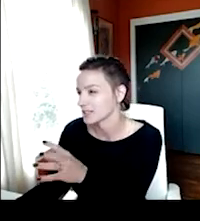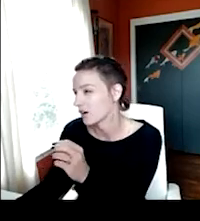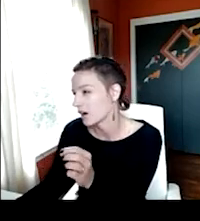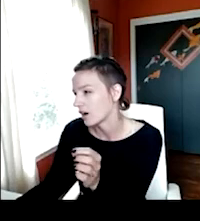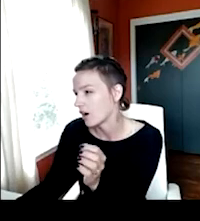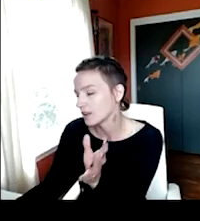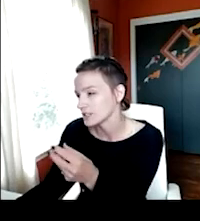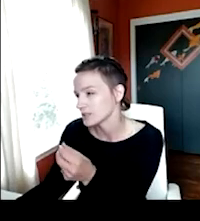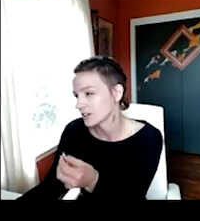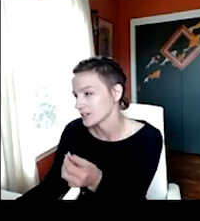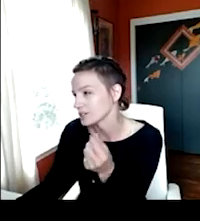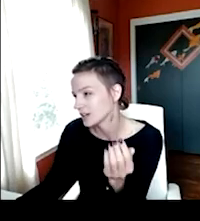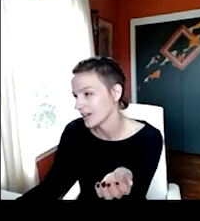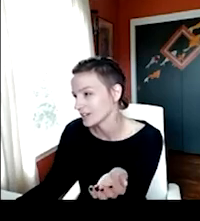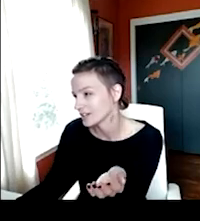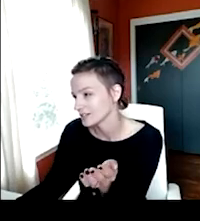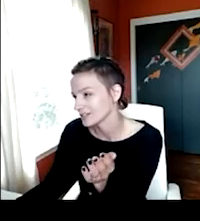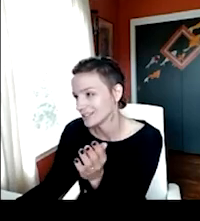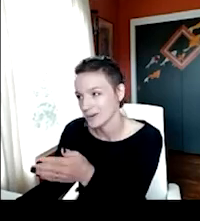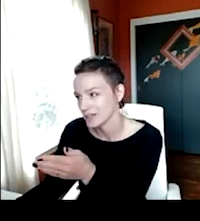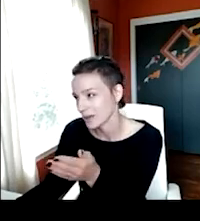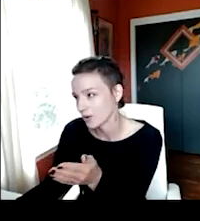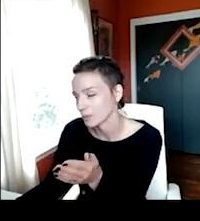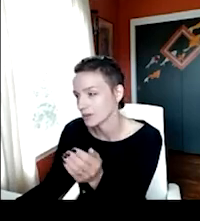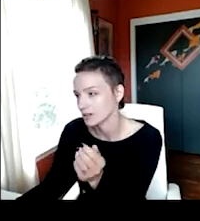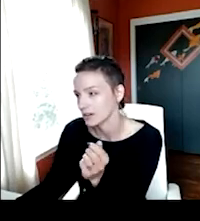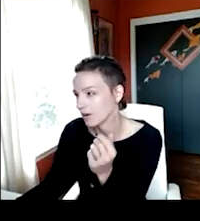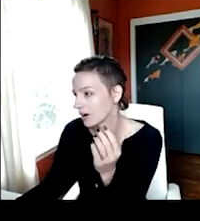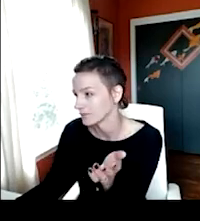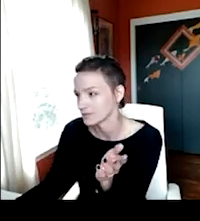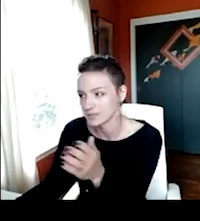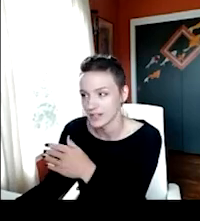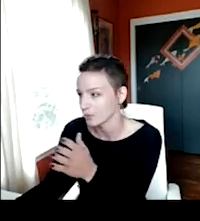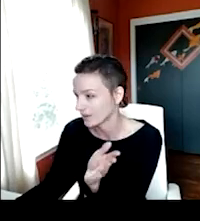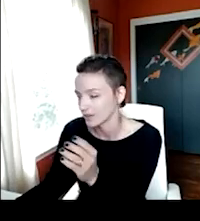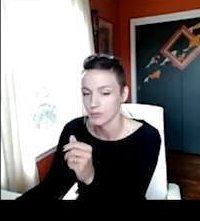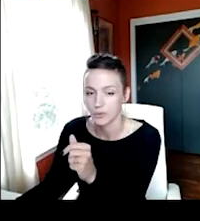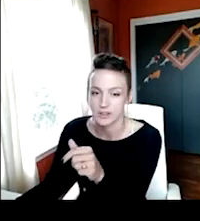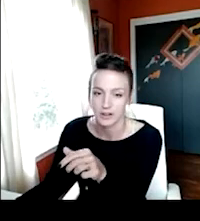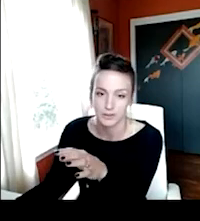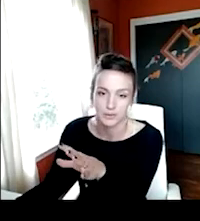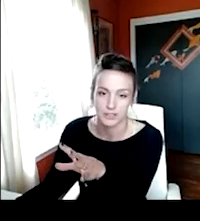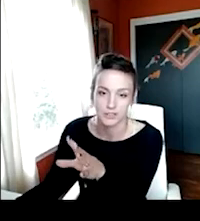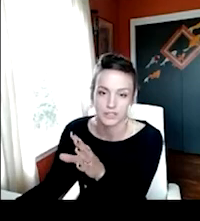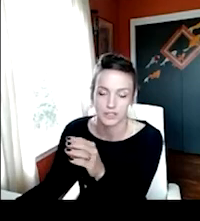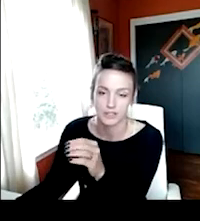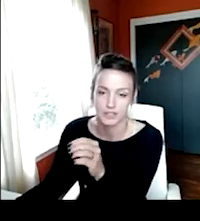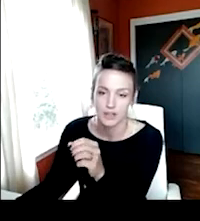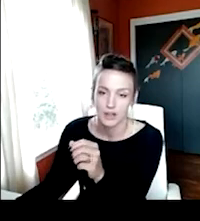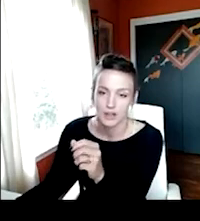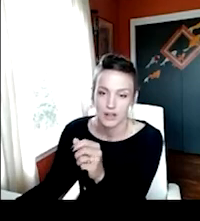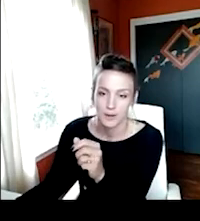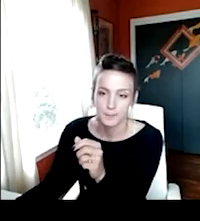ways, and all of these materials you can edit, you know, in PowerPoint or on any, whatever Word document you want to use. And